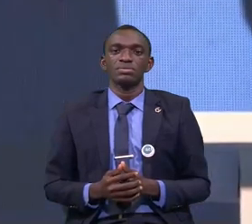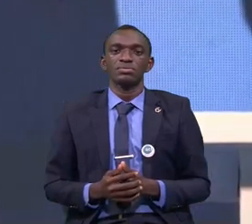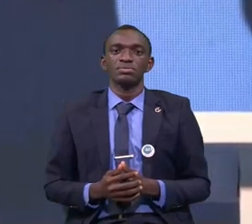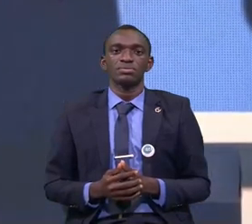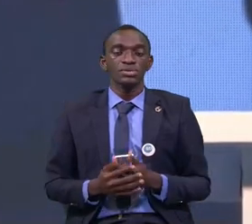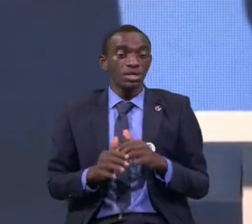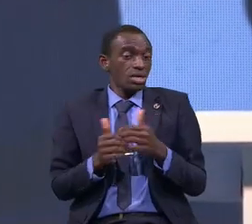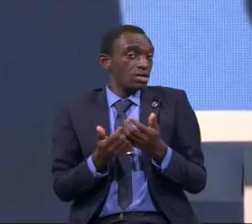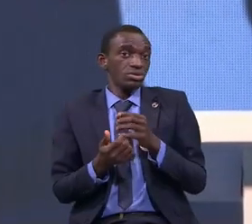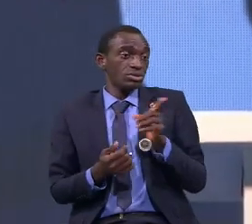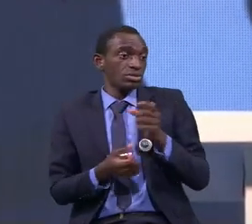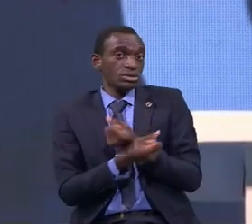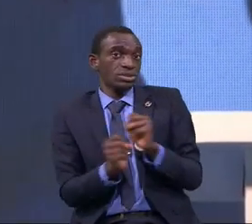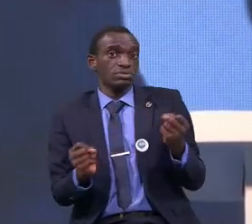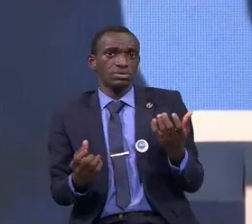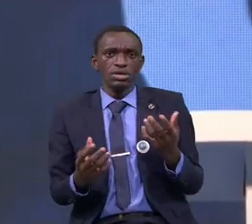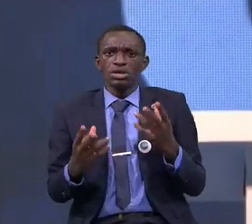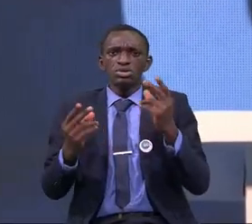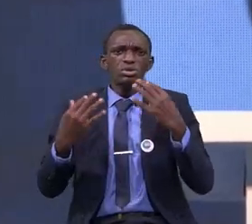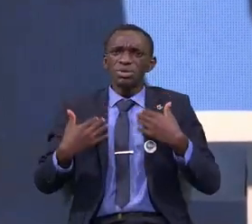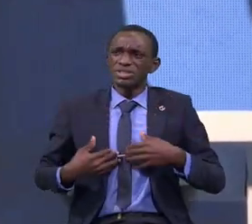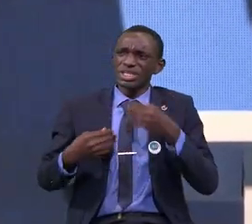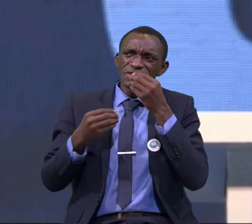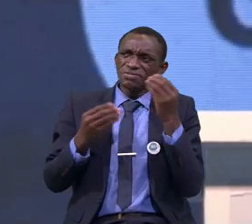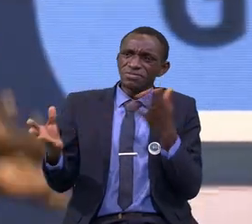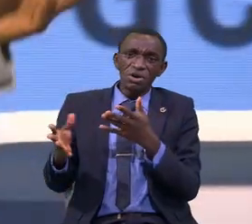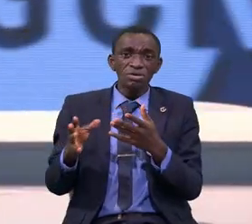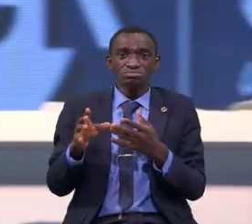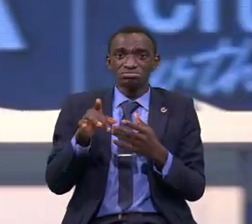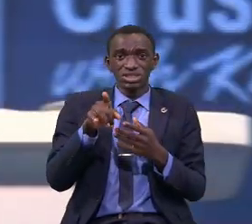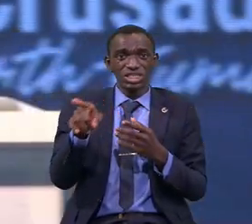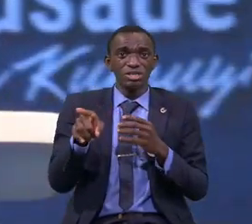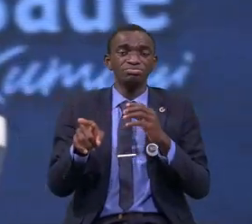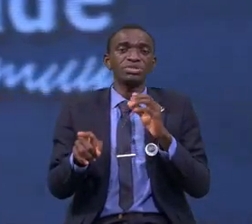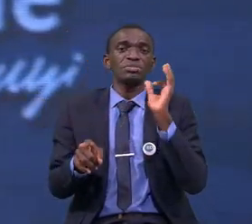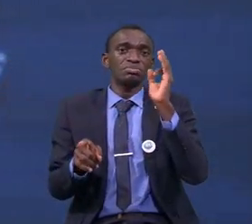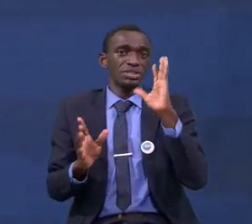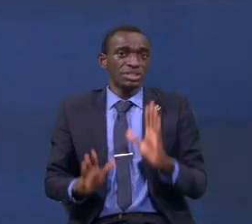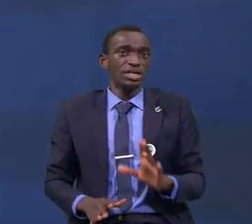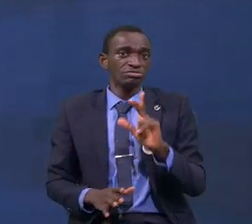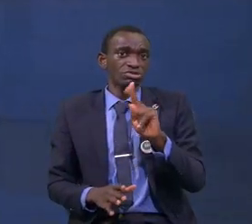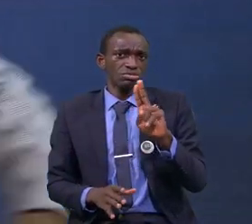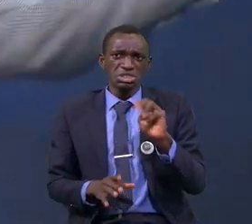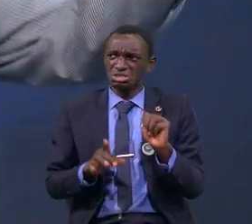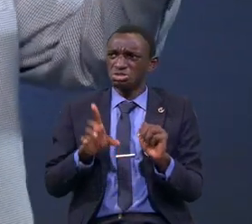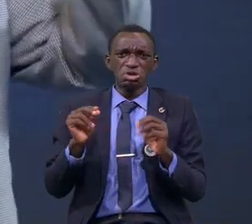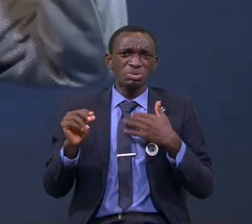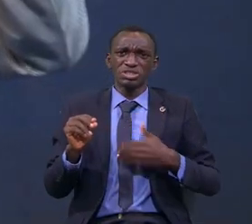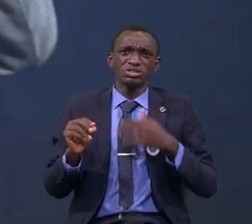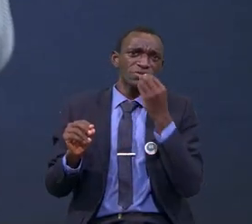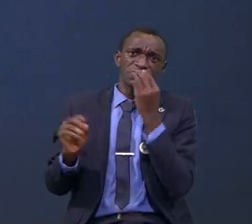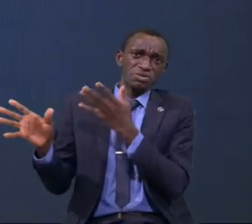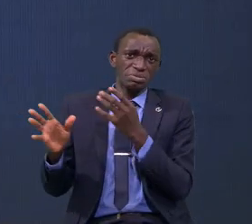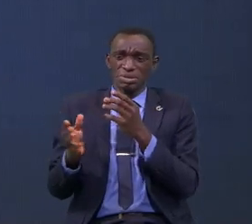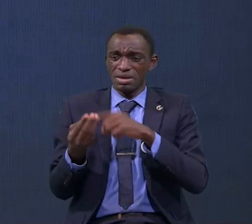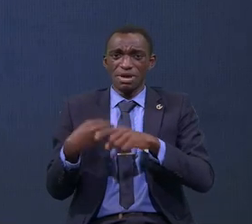Nobody told me about quiet time. They just didn't tell me. I was the one